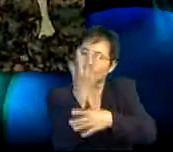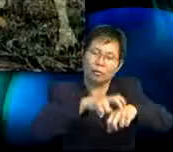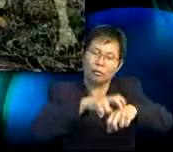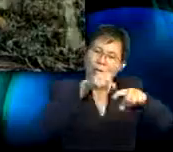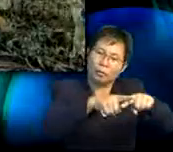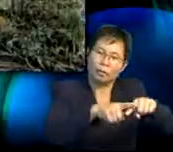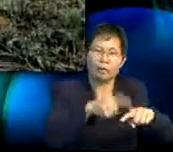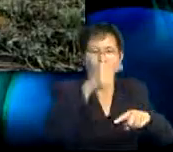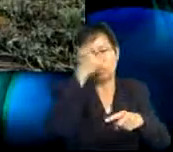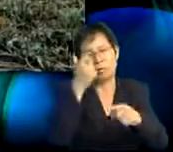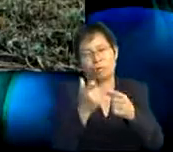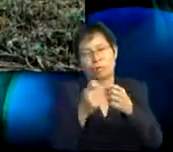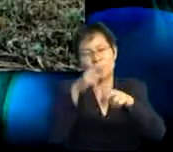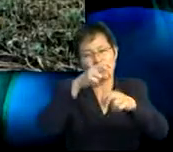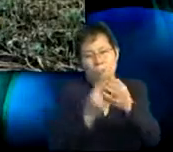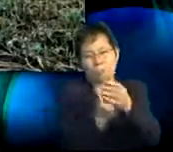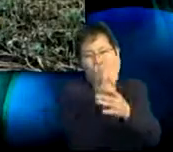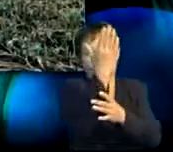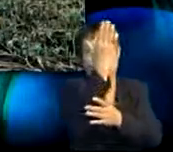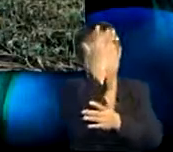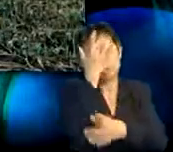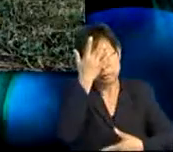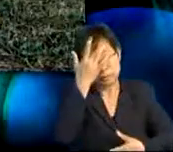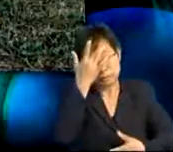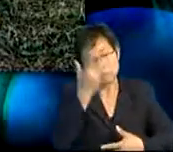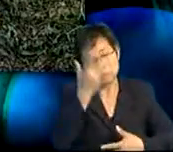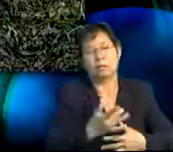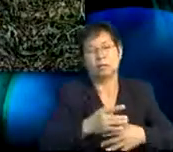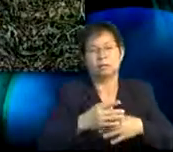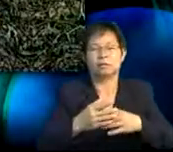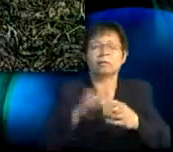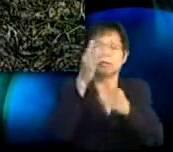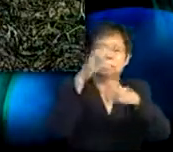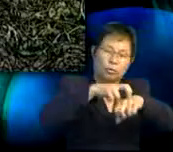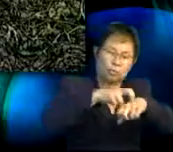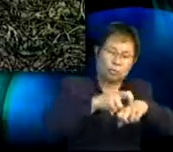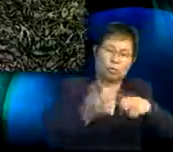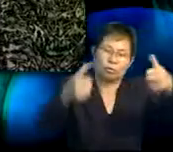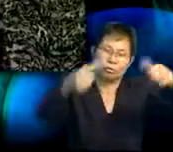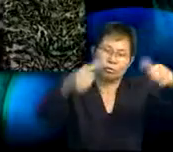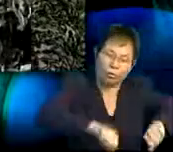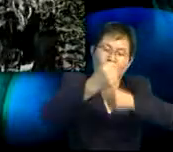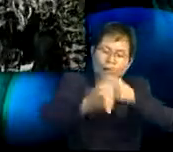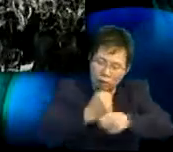Due to a plant disease known as potato blight, the potato harvest failed year after year.